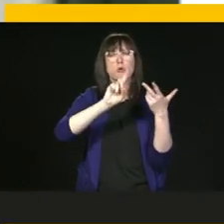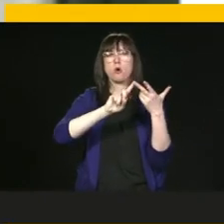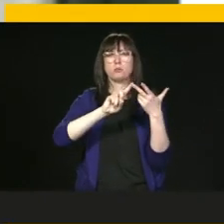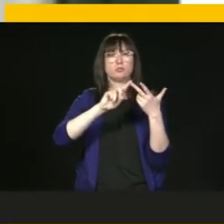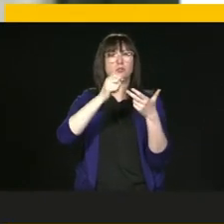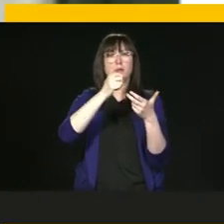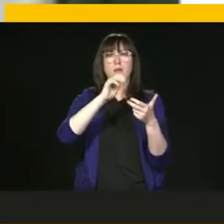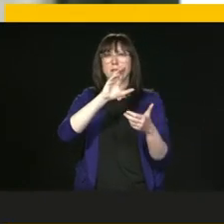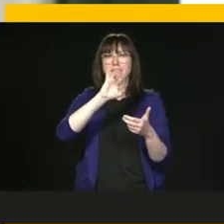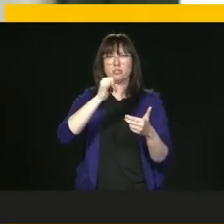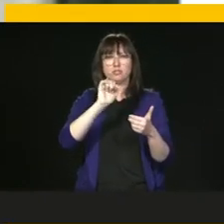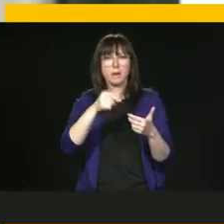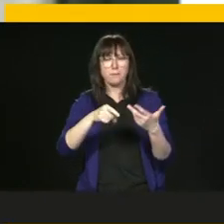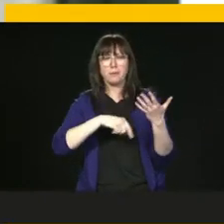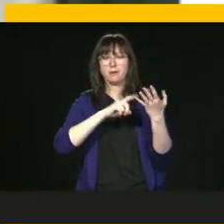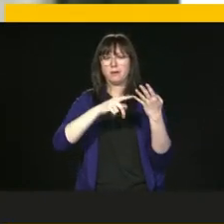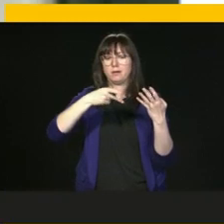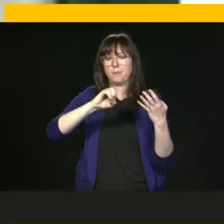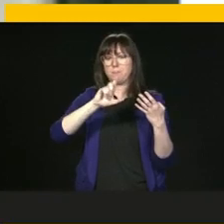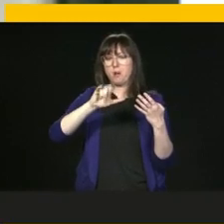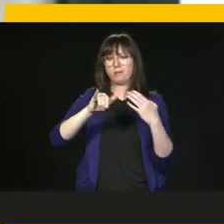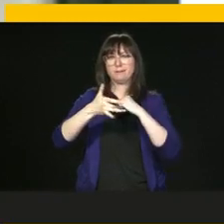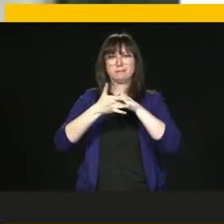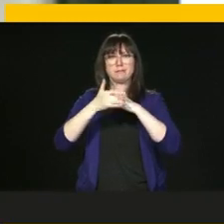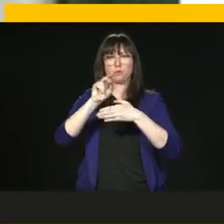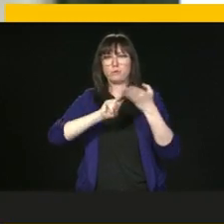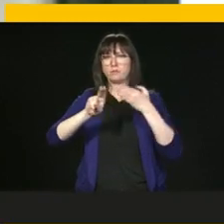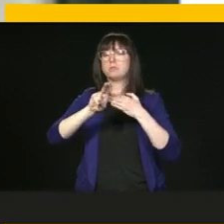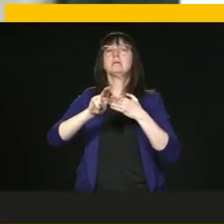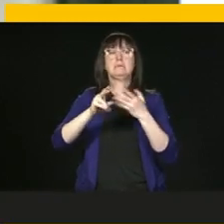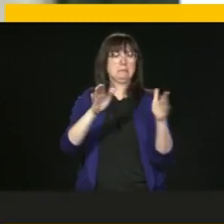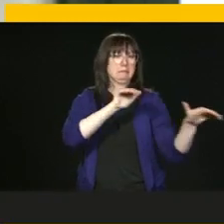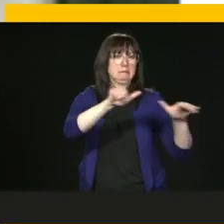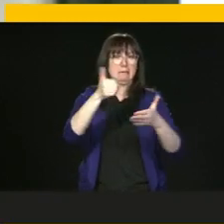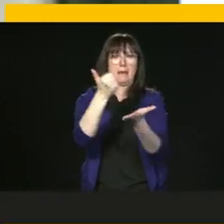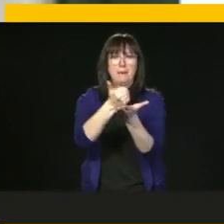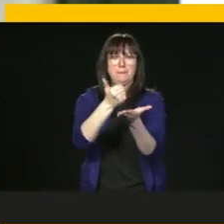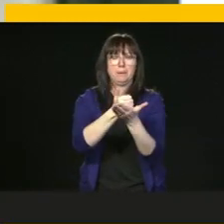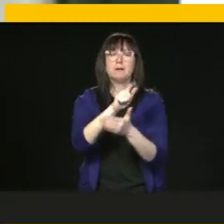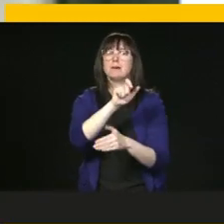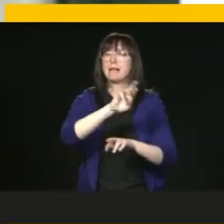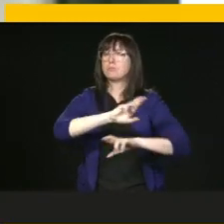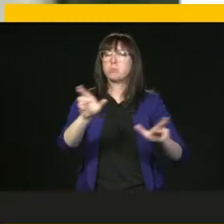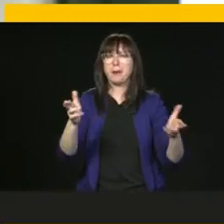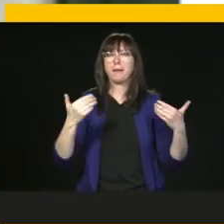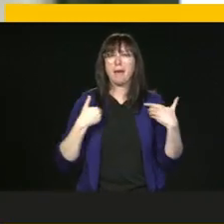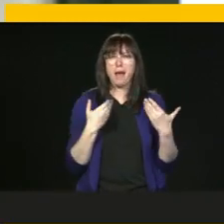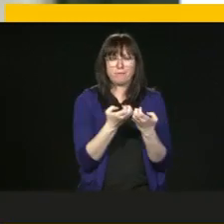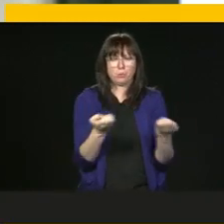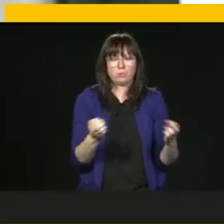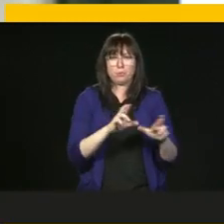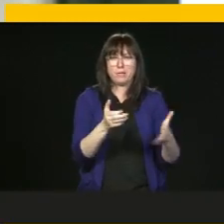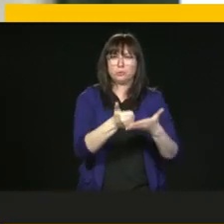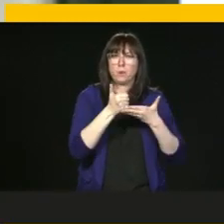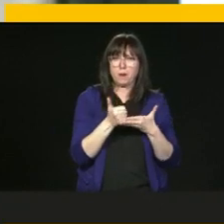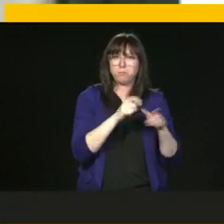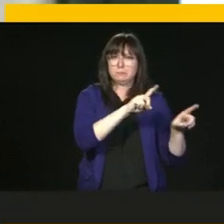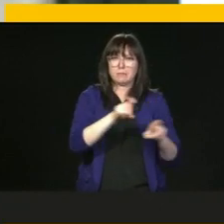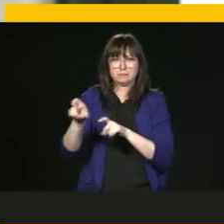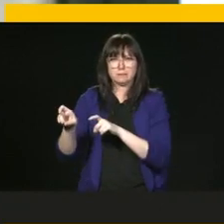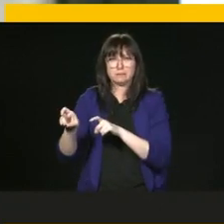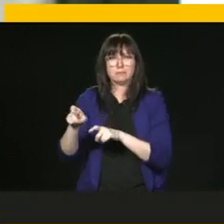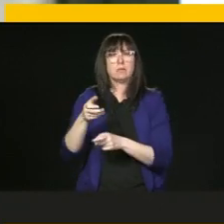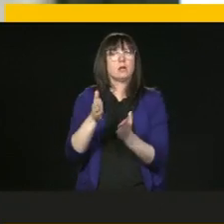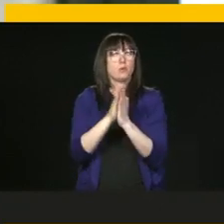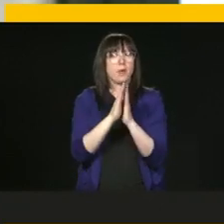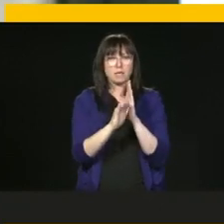and CGEP in the country. Their labs have the resources and expertise to be part of this fight. We've asked them to